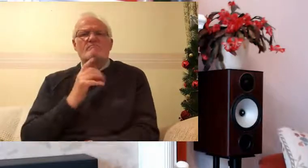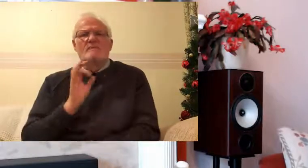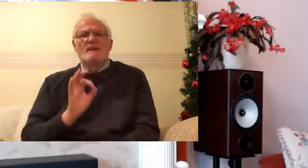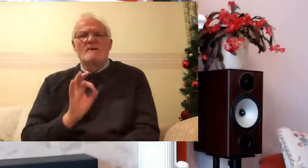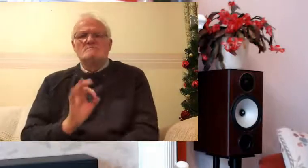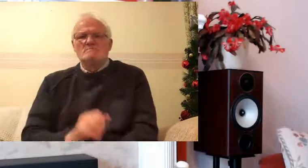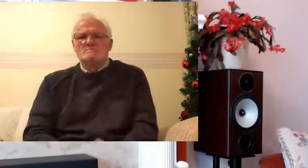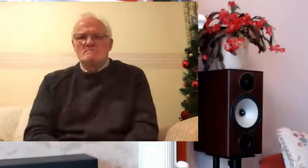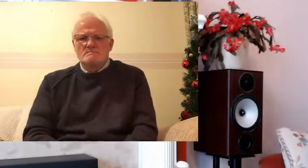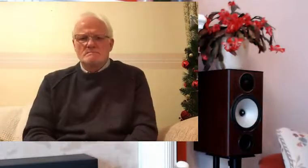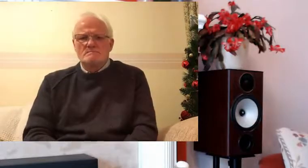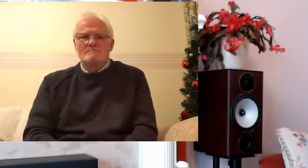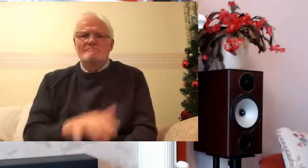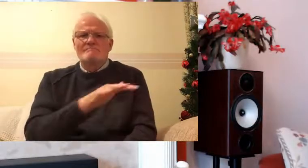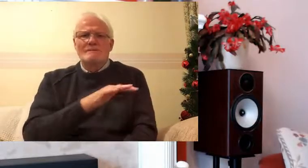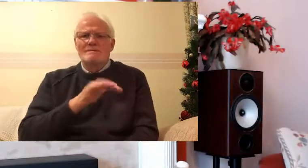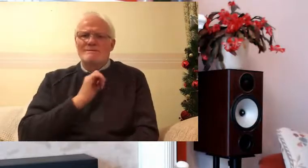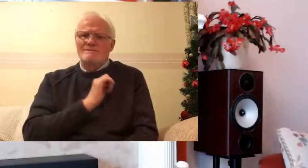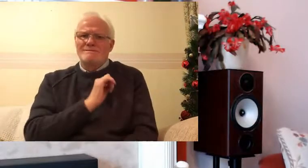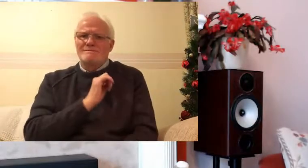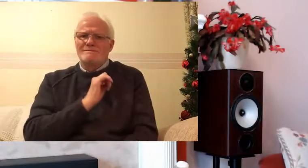might be a new baby king.